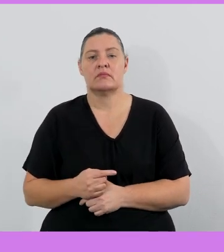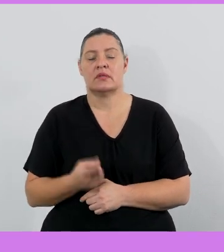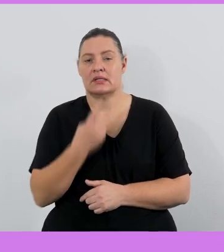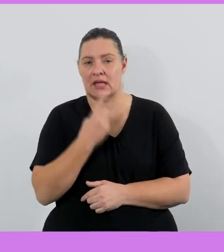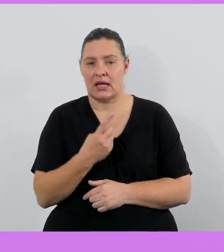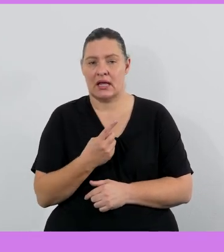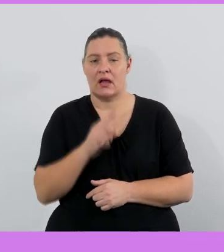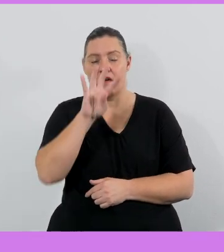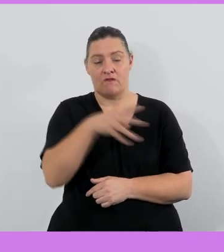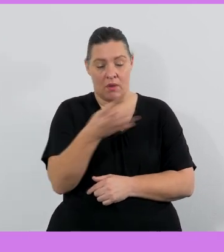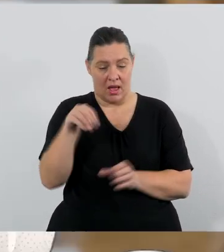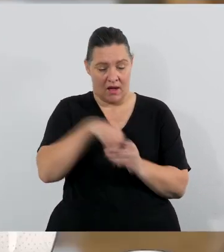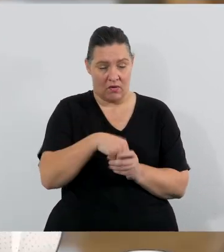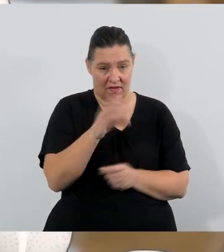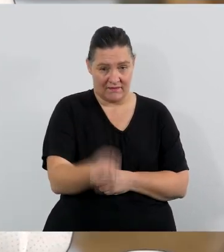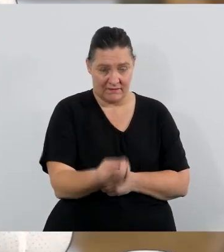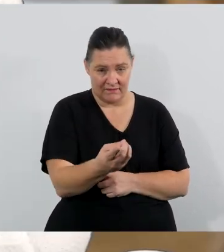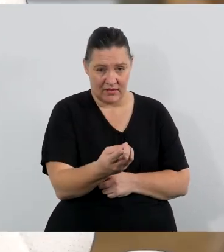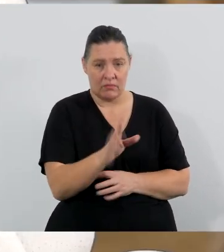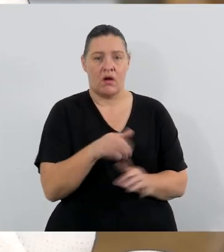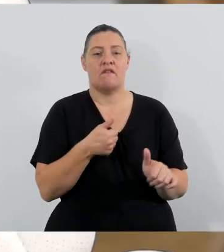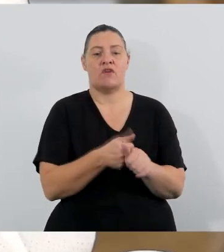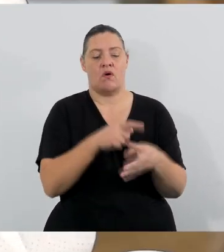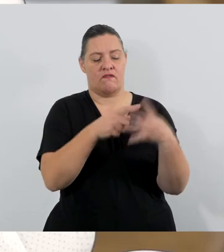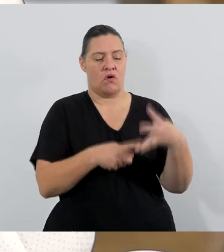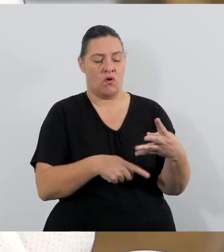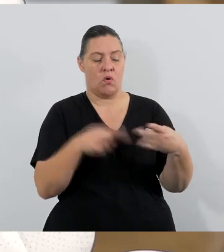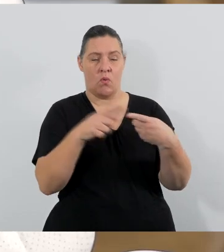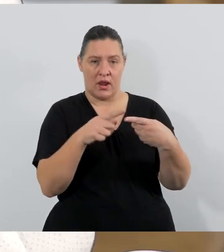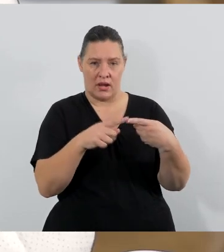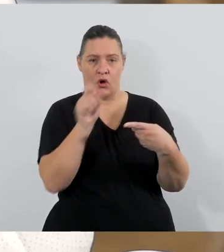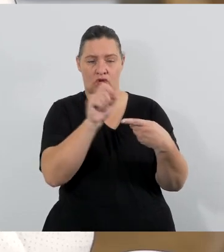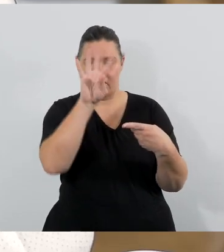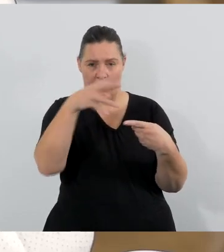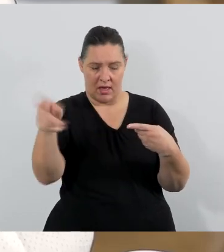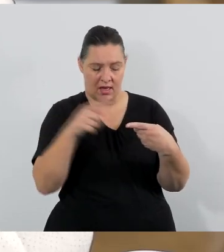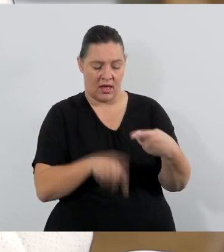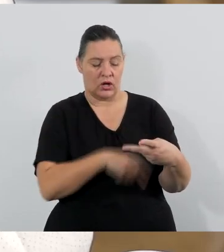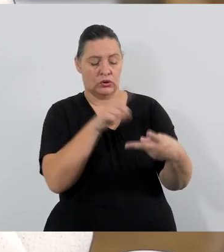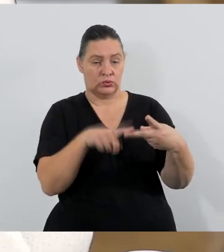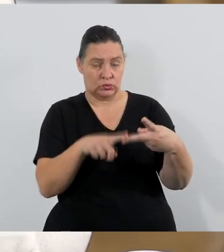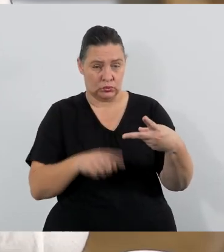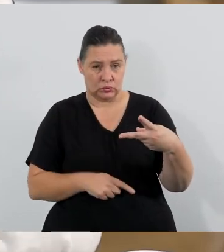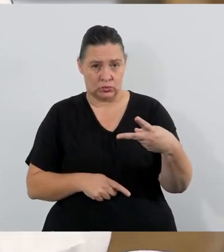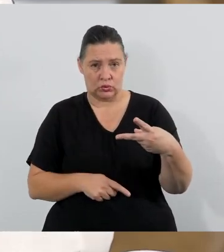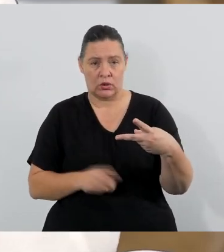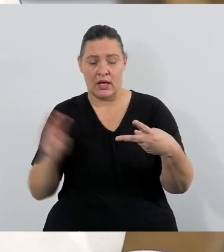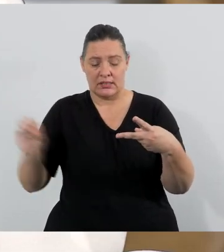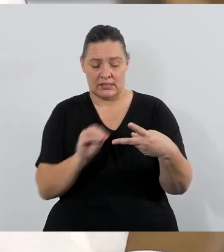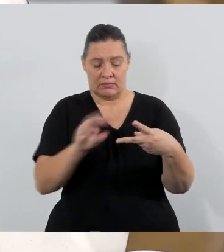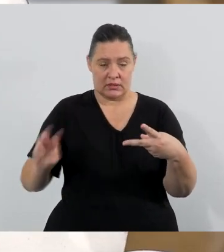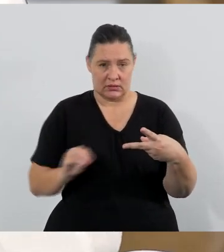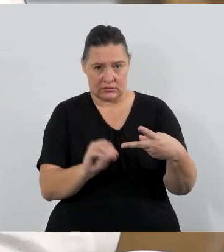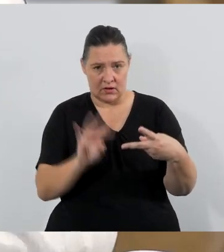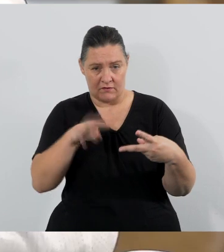that when there's a formula involved, we follow 4 steps. Step 1, you write down the formula. Step number 2, we substitute